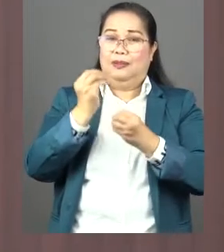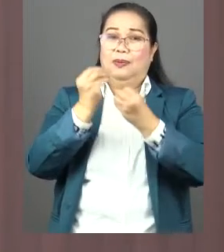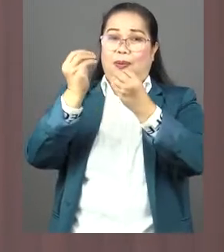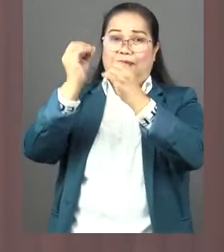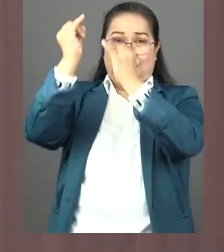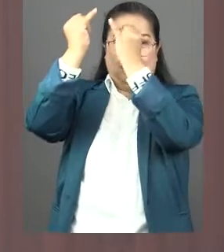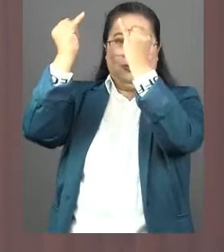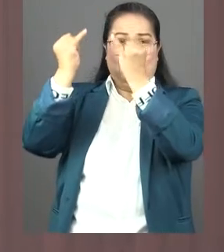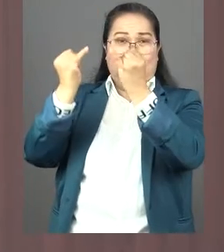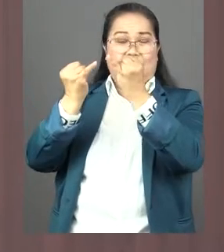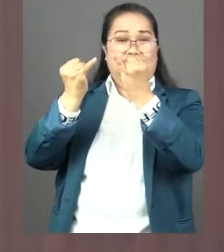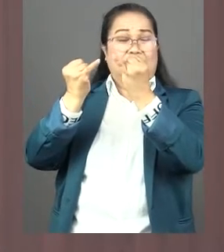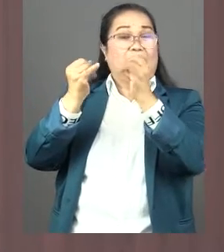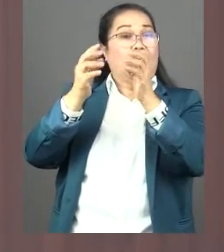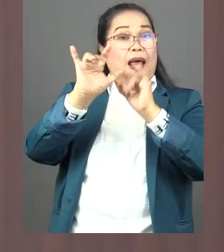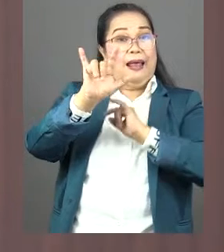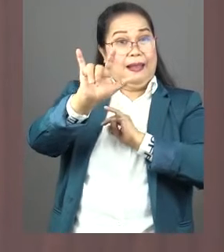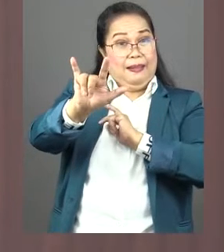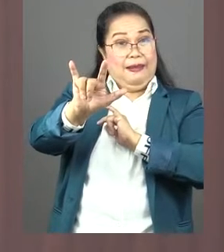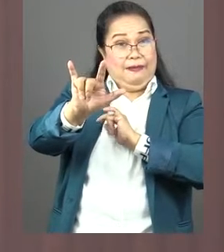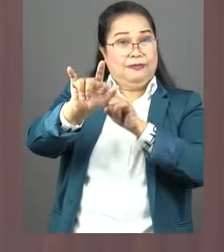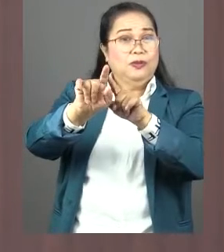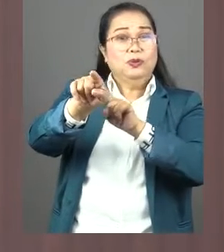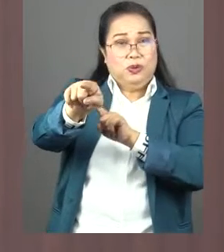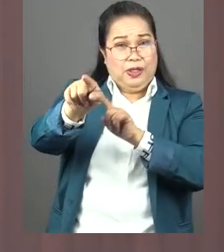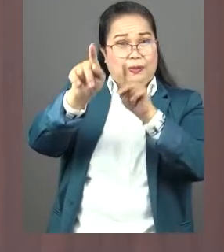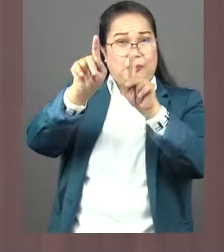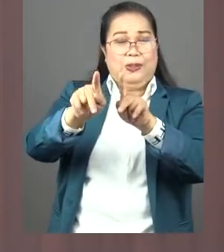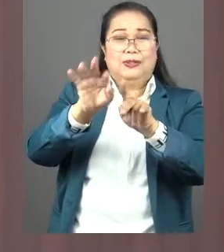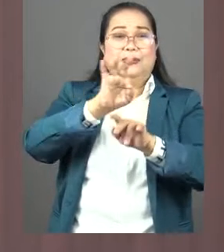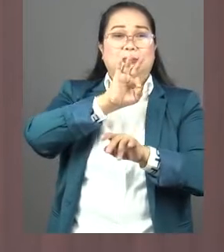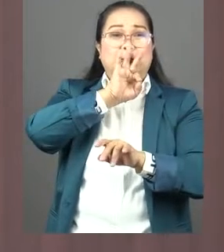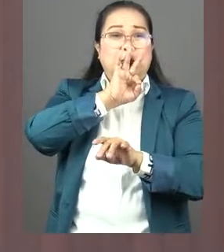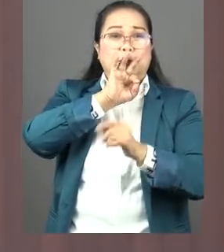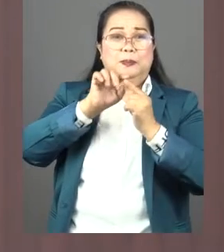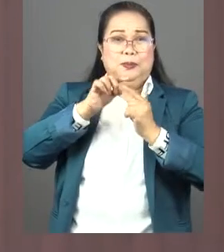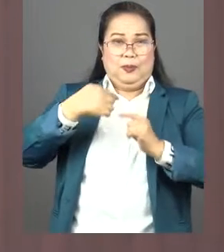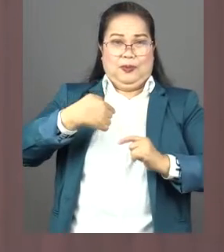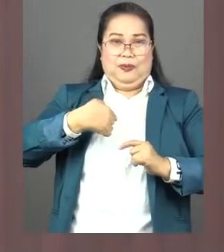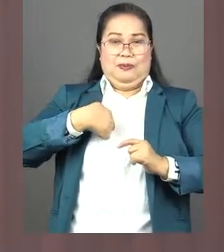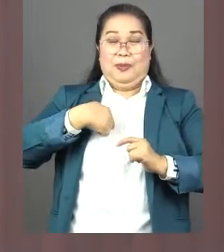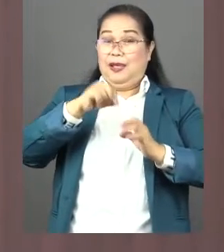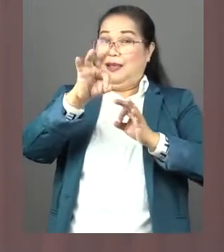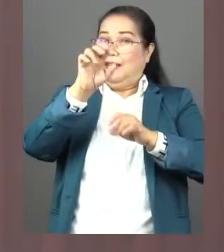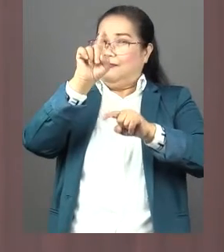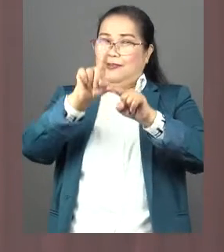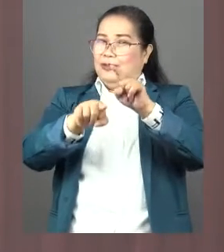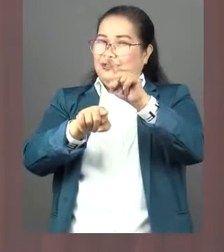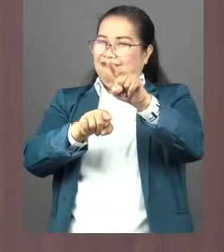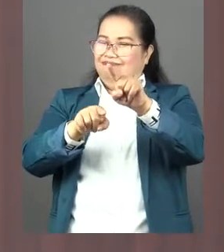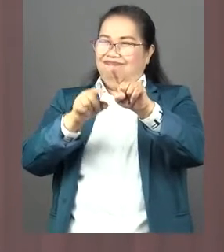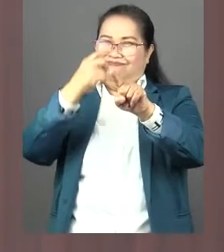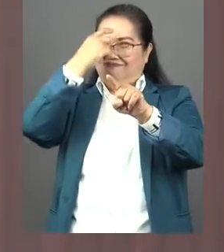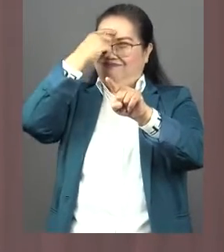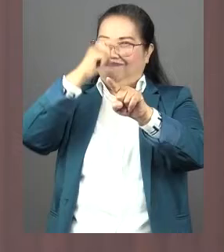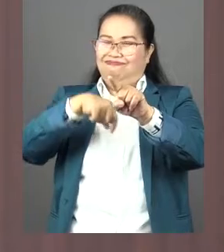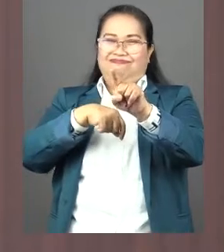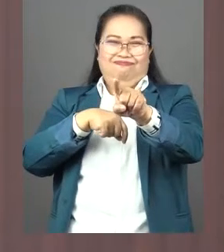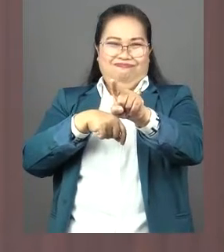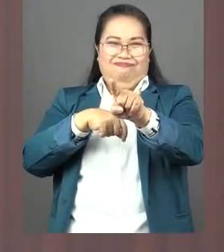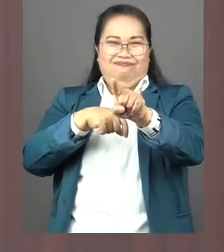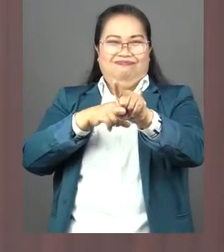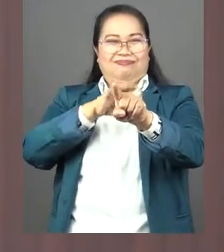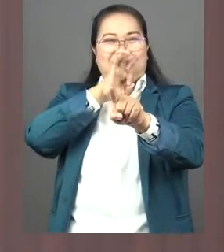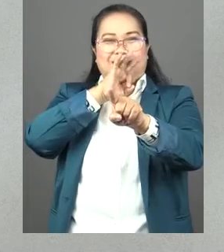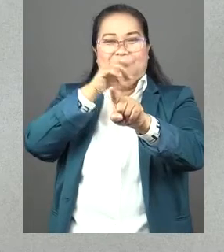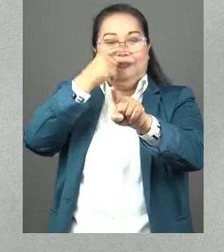idols for out of love for that person. So friends, if you can't guarantee that nobody misunderstands you or